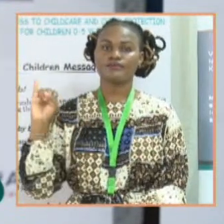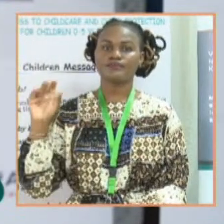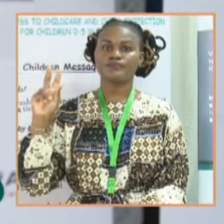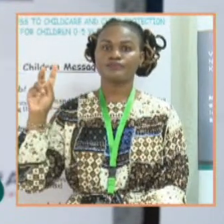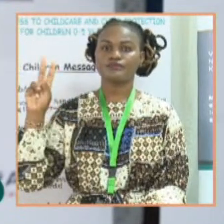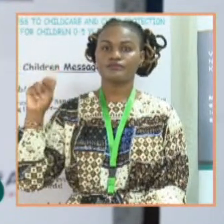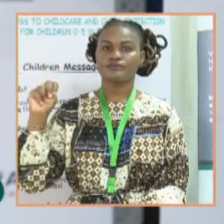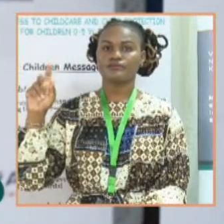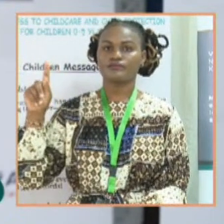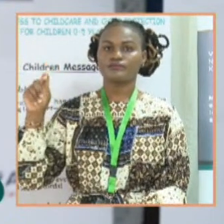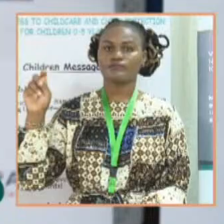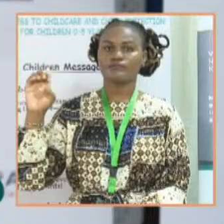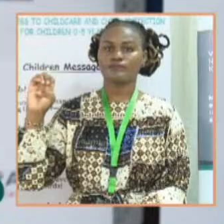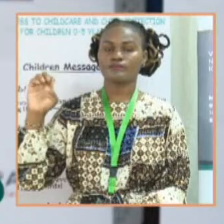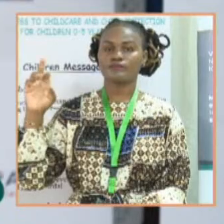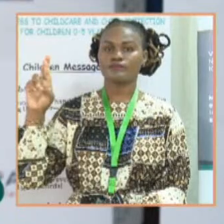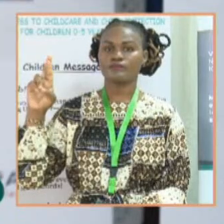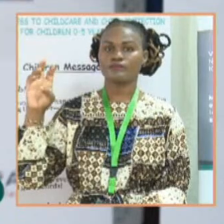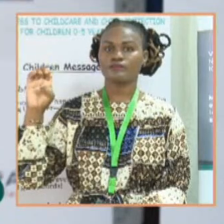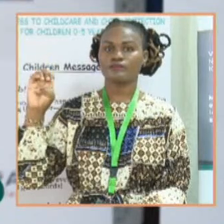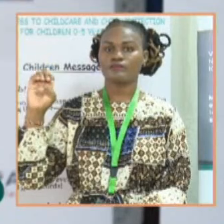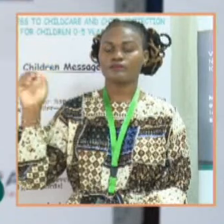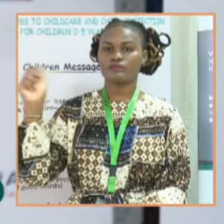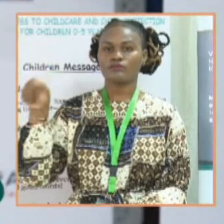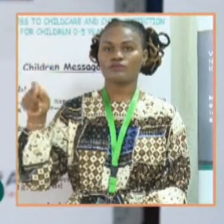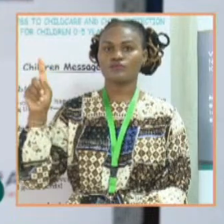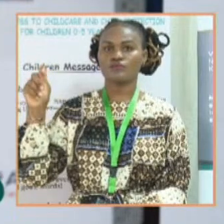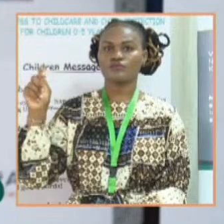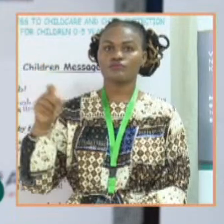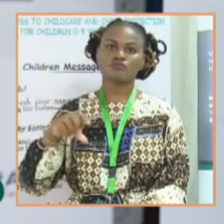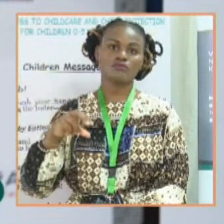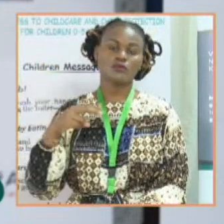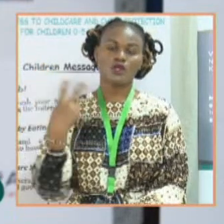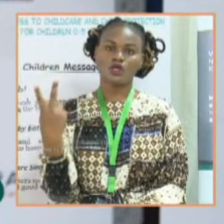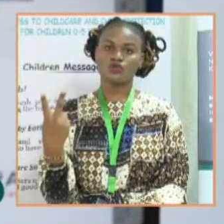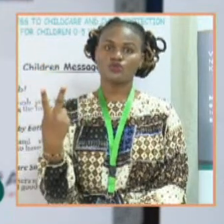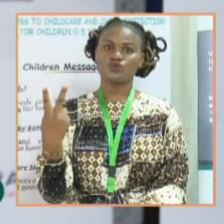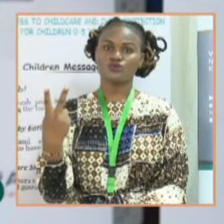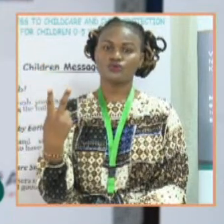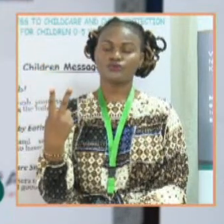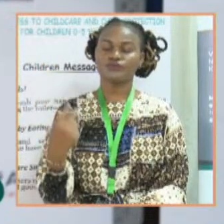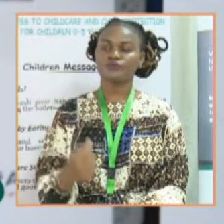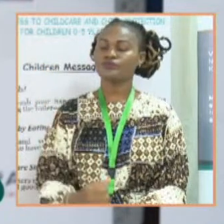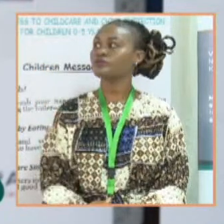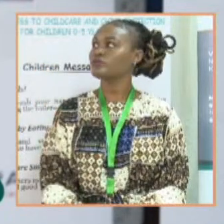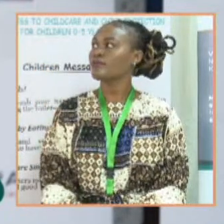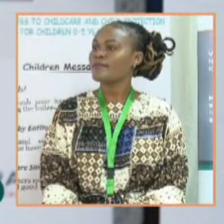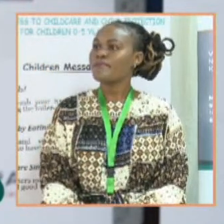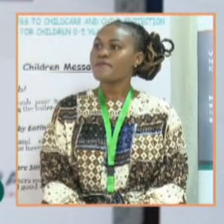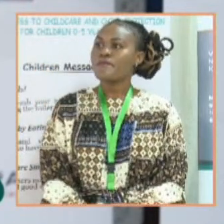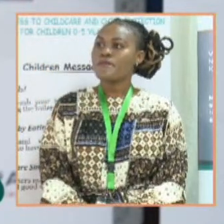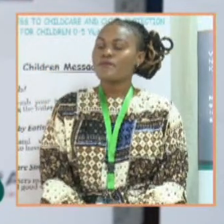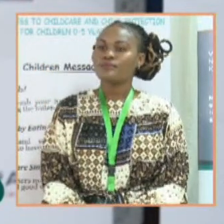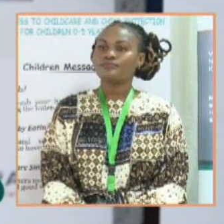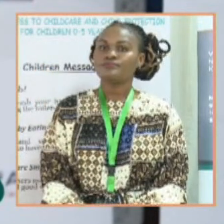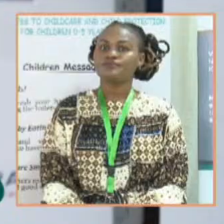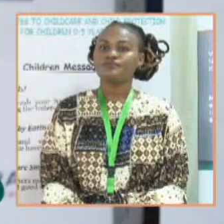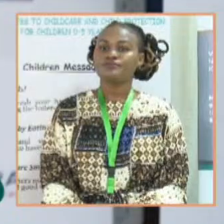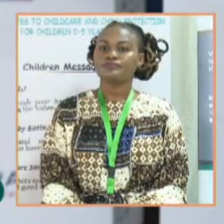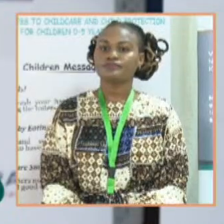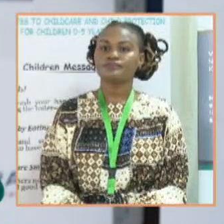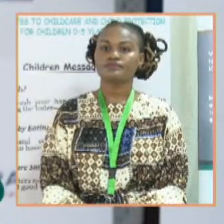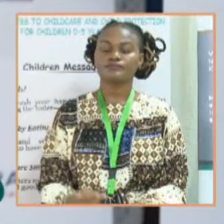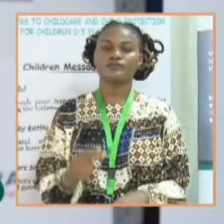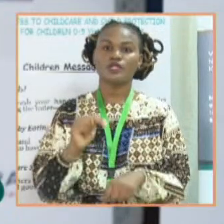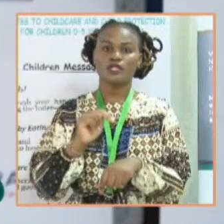development. So the second recommendation was to stabilize and increase PHC funding. So, and this goes to both national and county